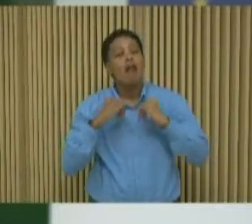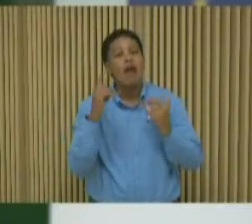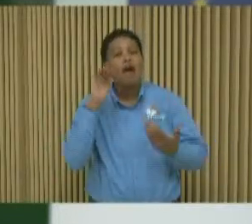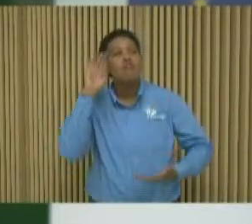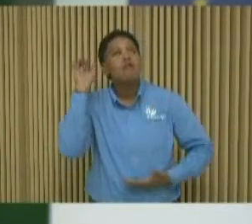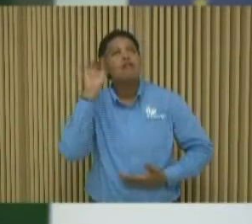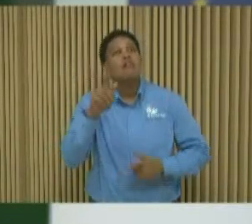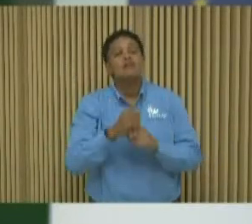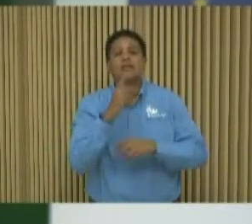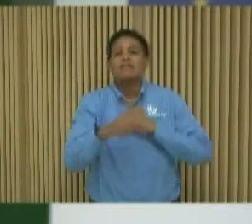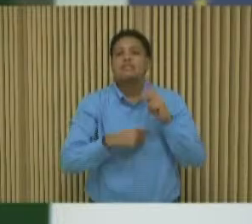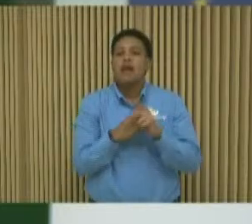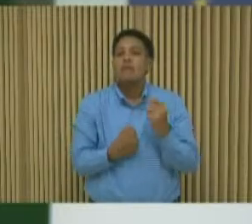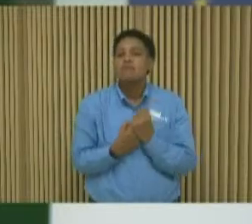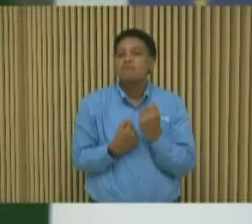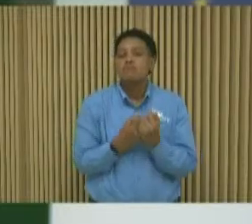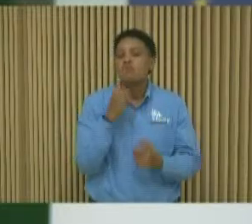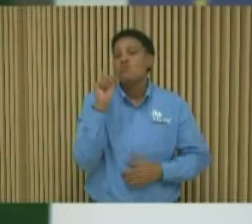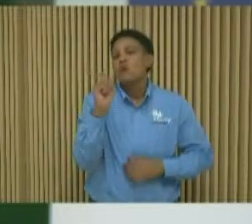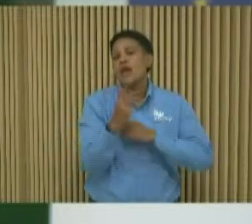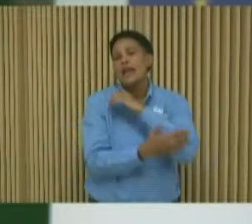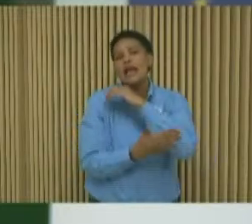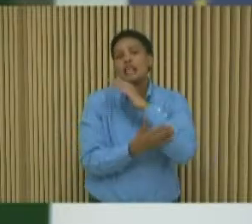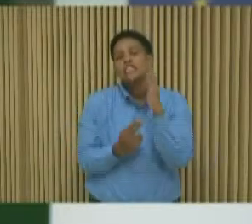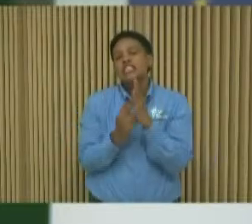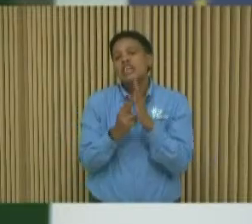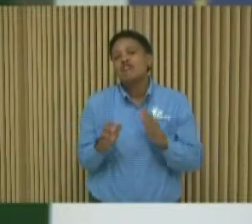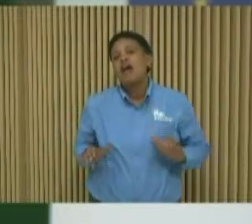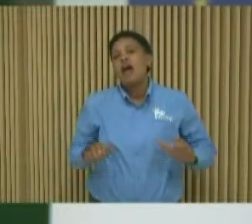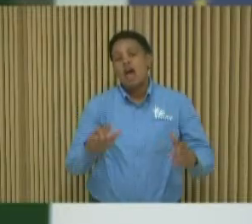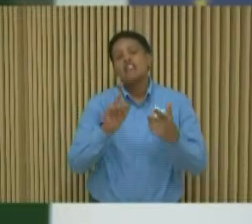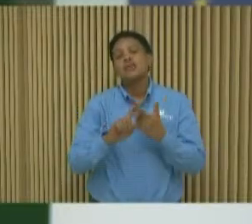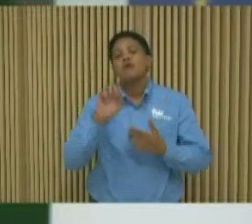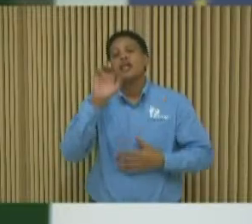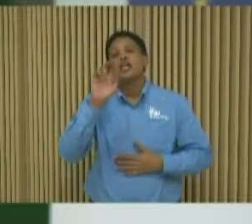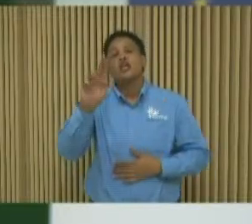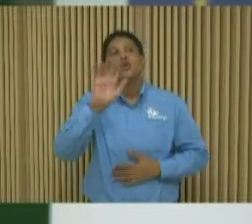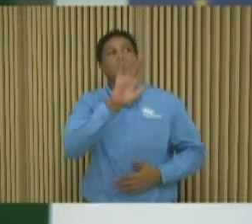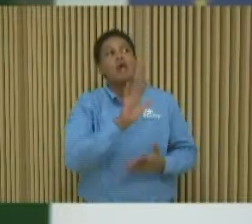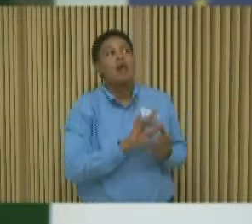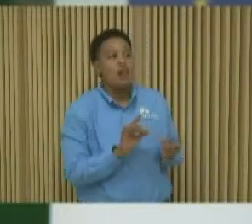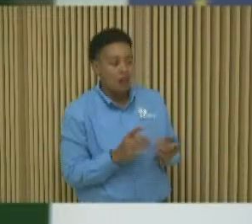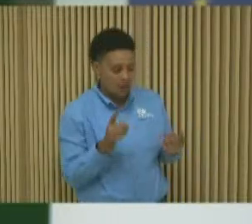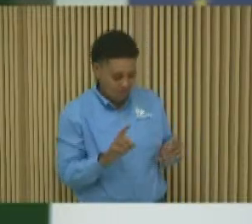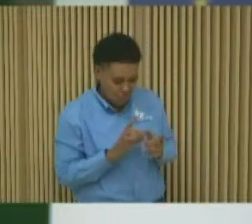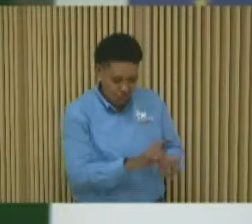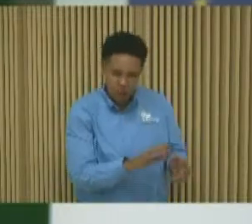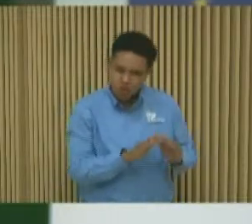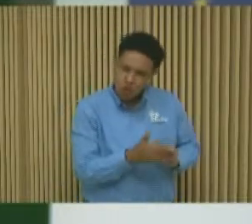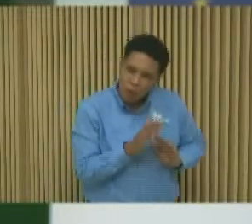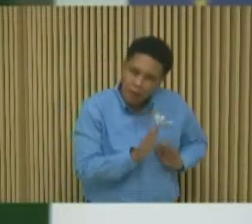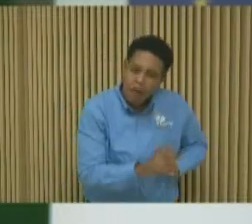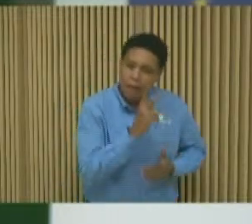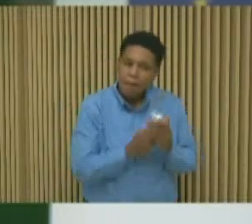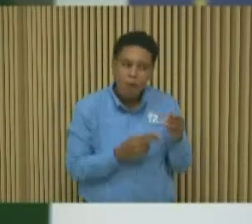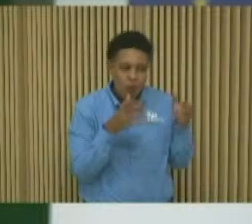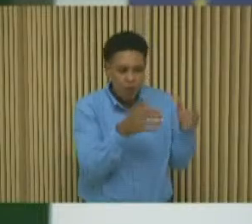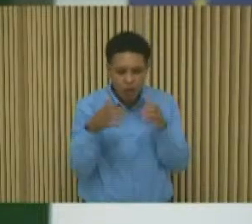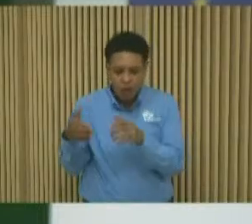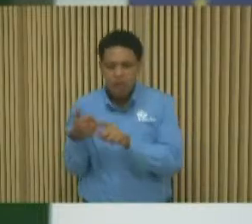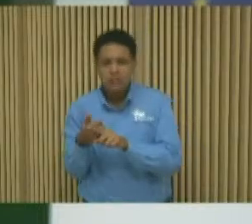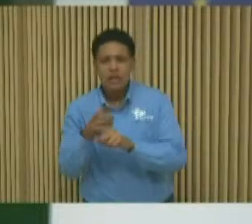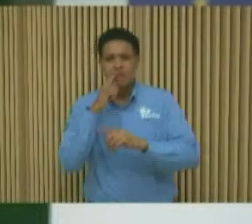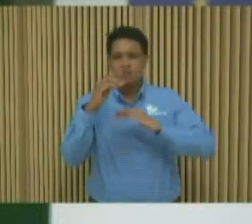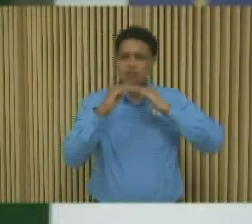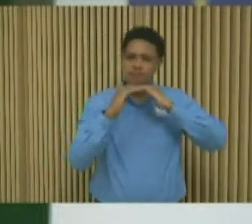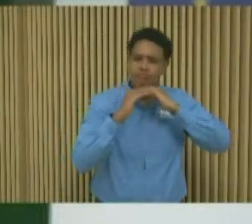with the kind support of the National Integrity Action and the European Union delegation to Jamaica. Both entities have been steady